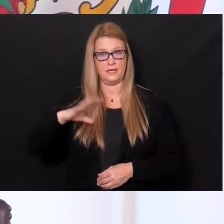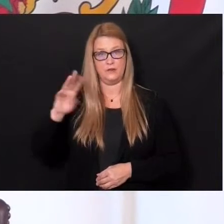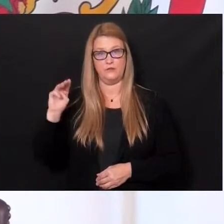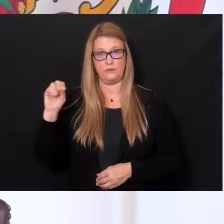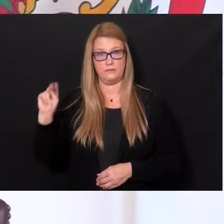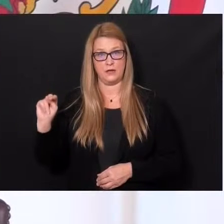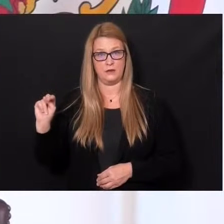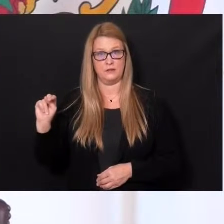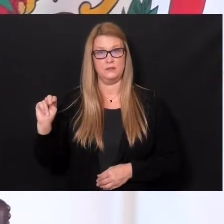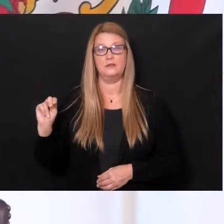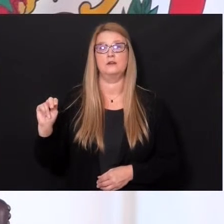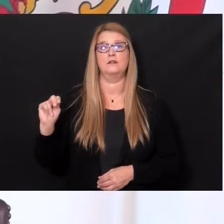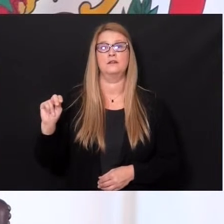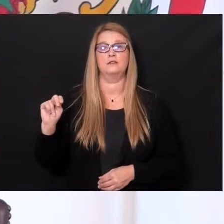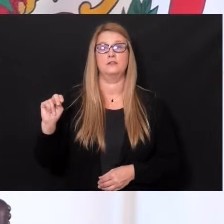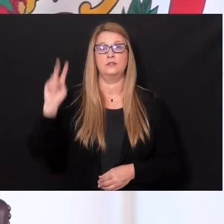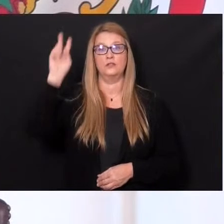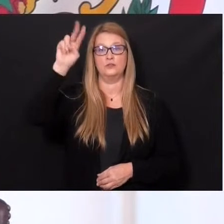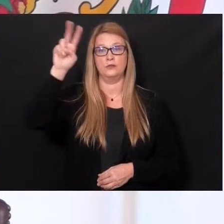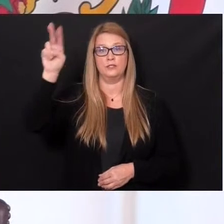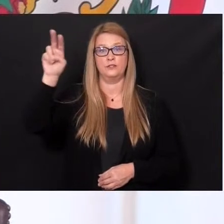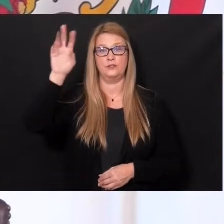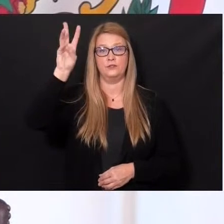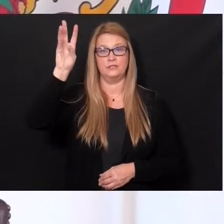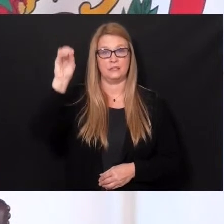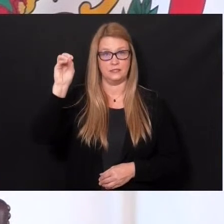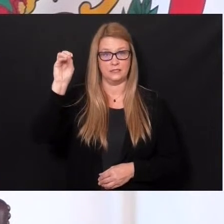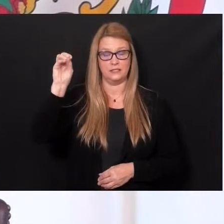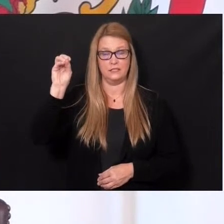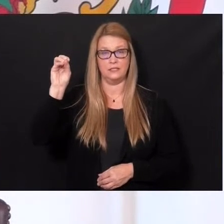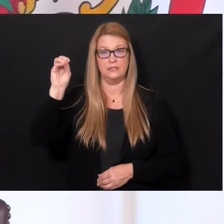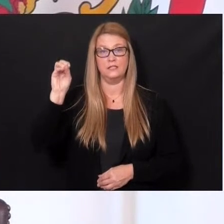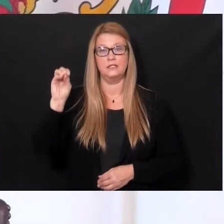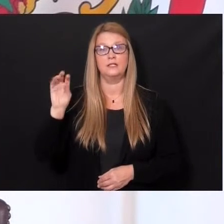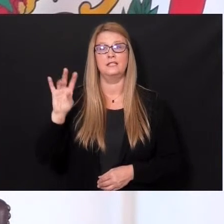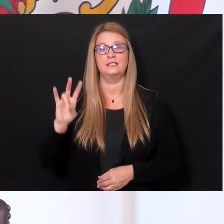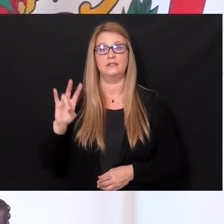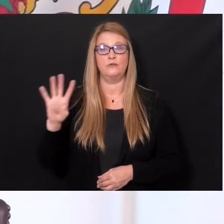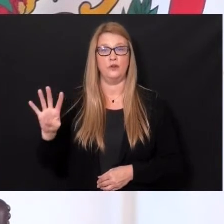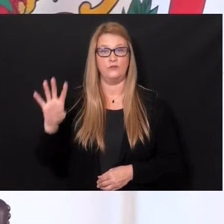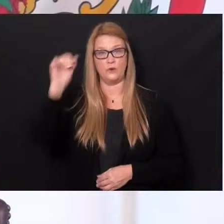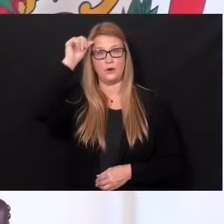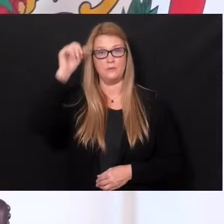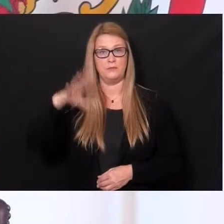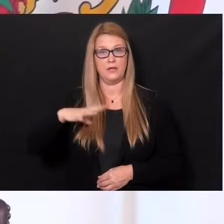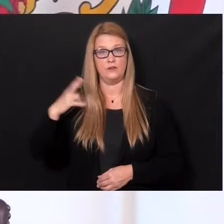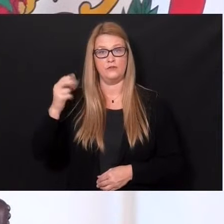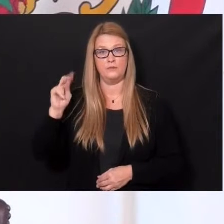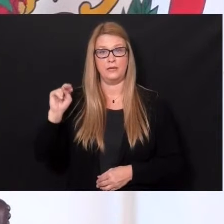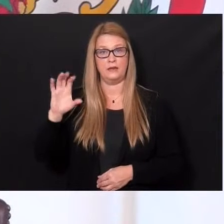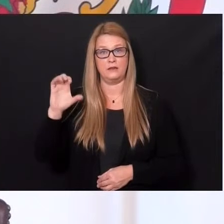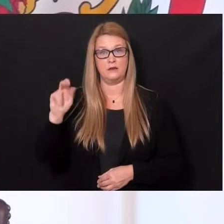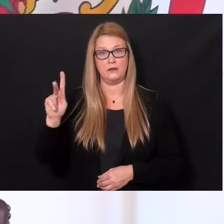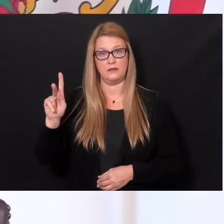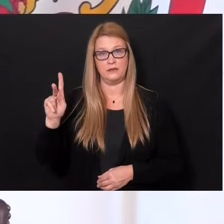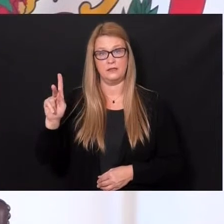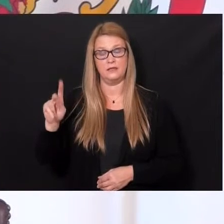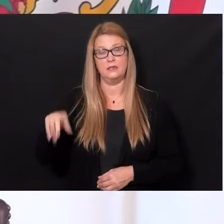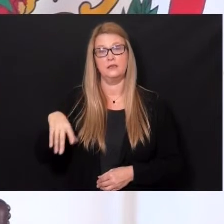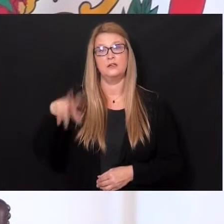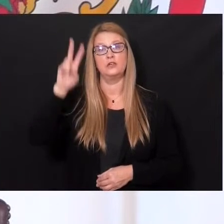Monongahelia County. Our 2,260th death is a 74-year-old male from Hancock County.